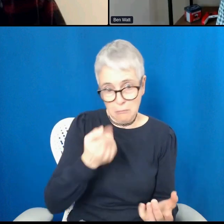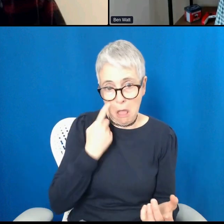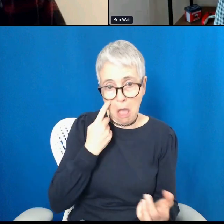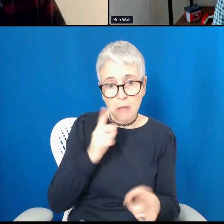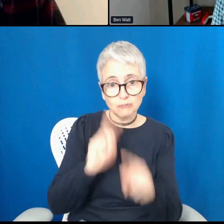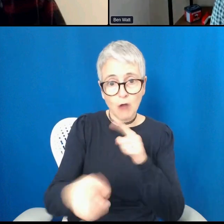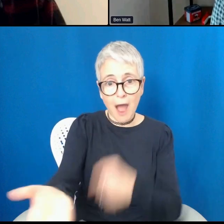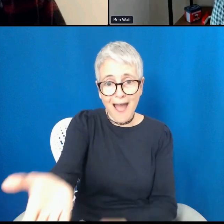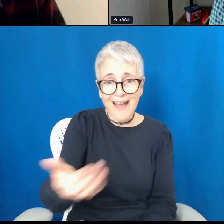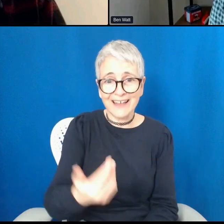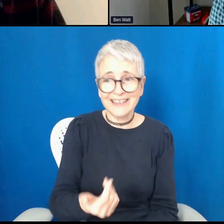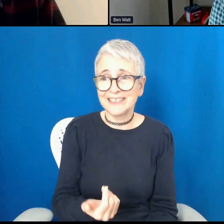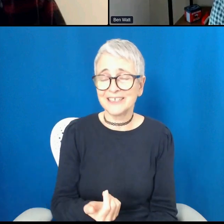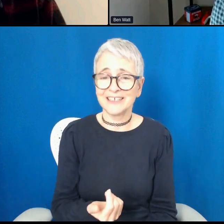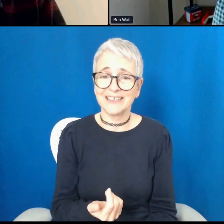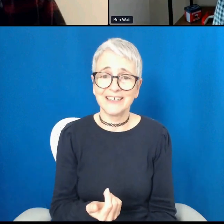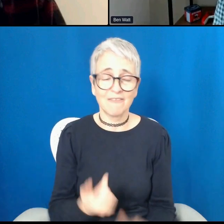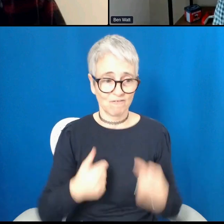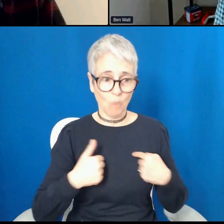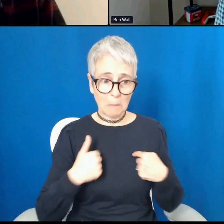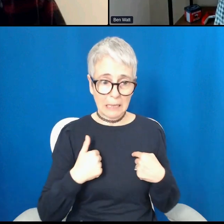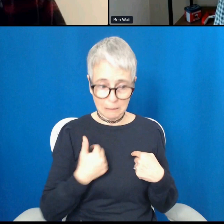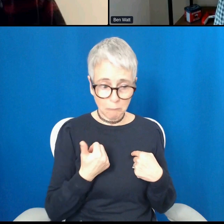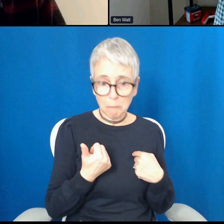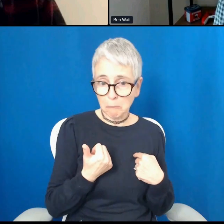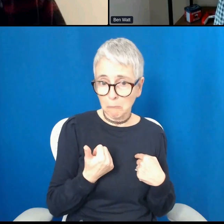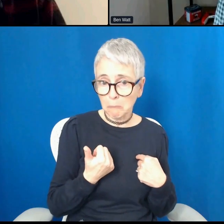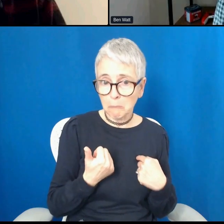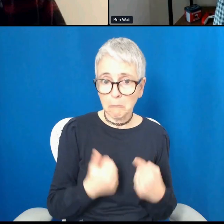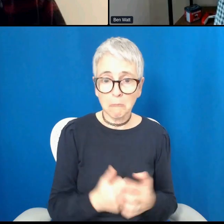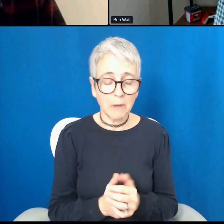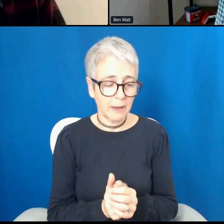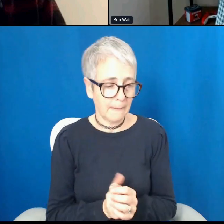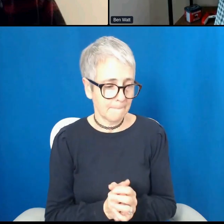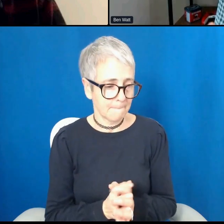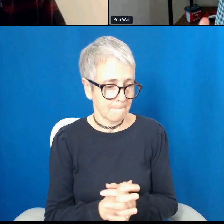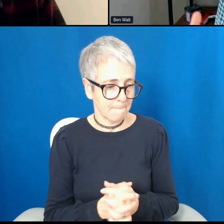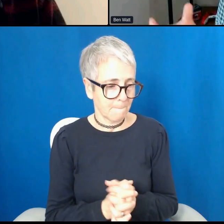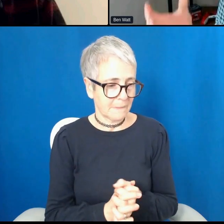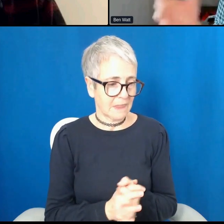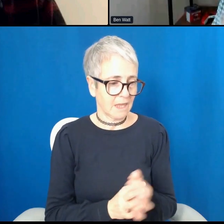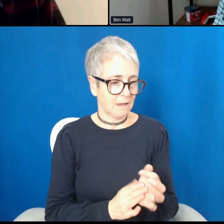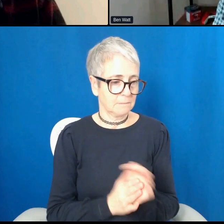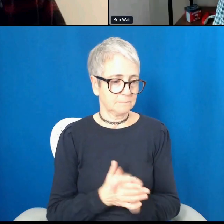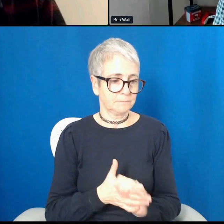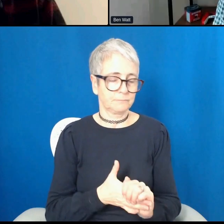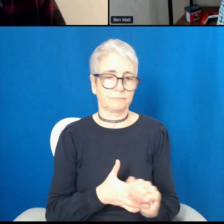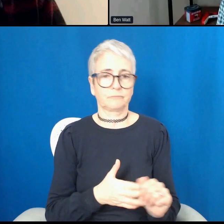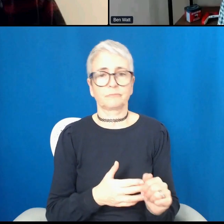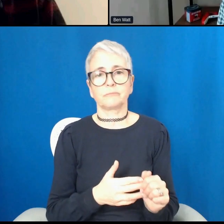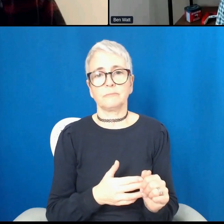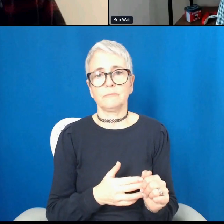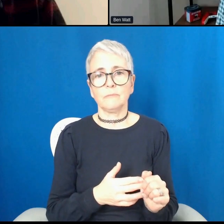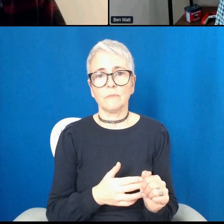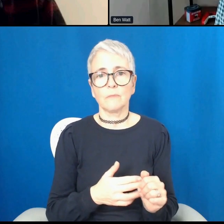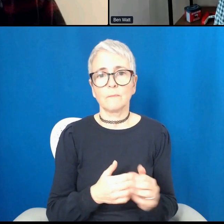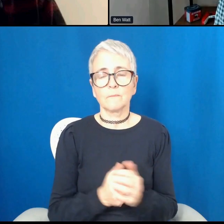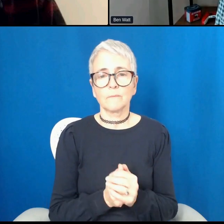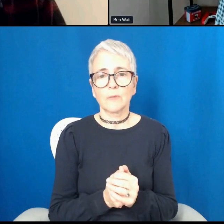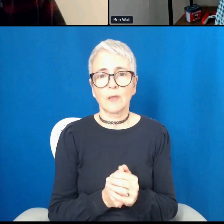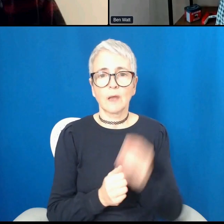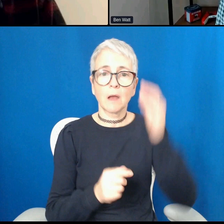But I've found so far the accuracy's been just really remarkable, particularly when you think that it's doing all that processing there on your